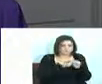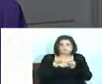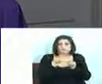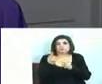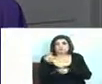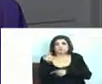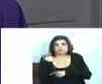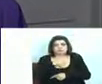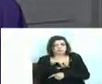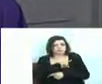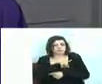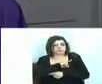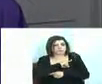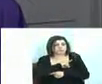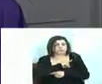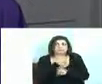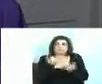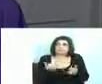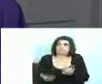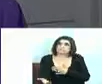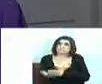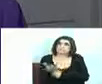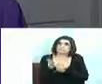Lord, this morning we ask for courage.